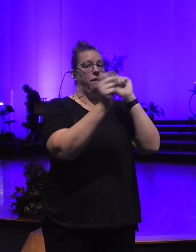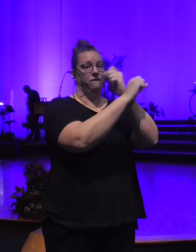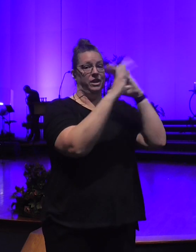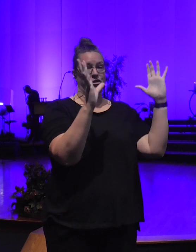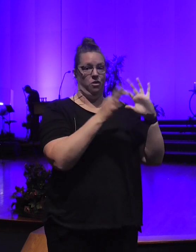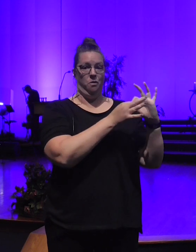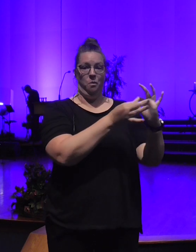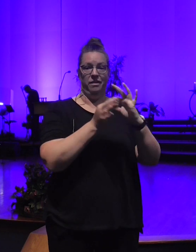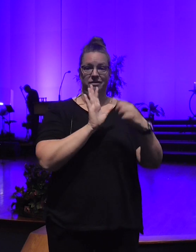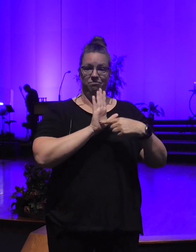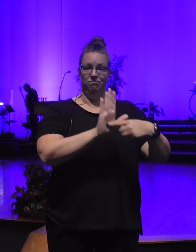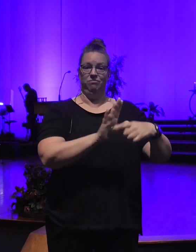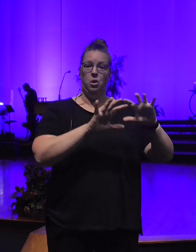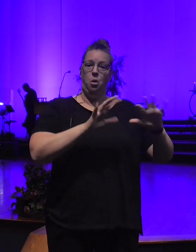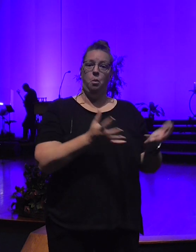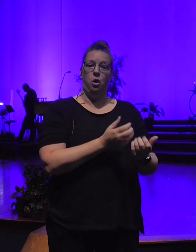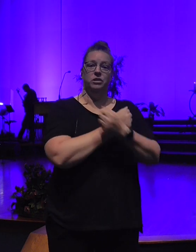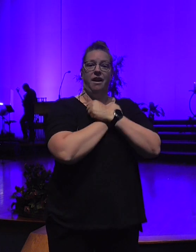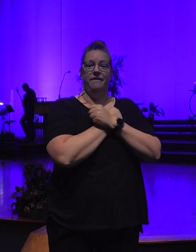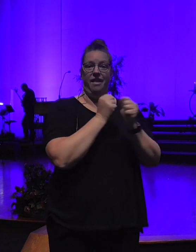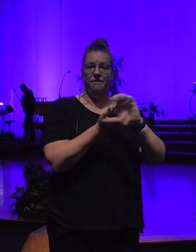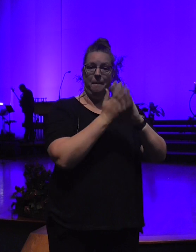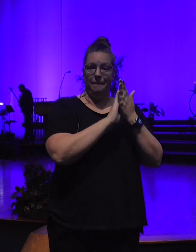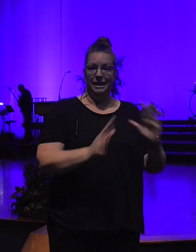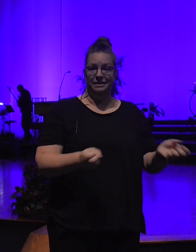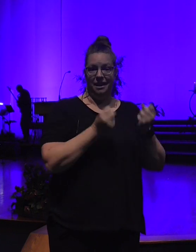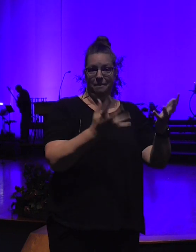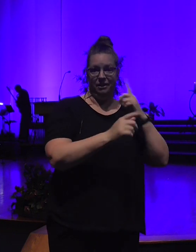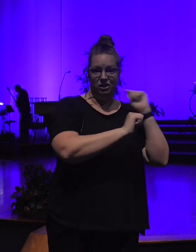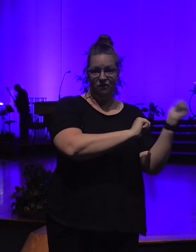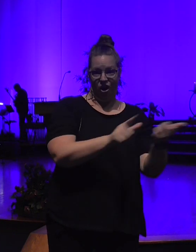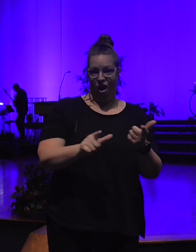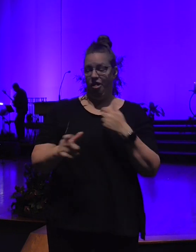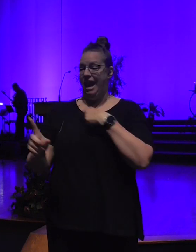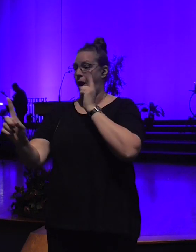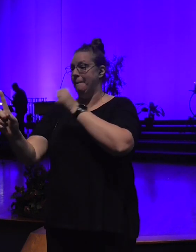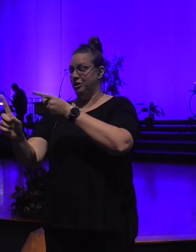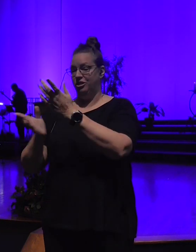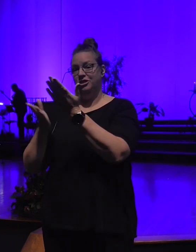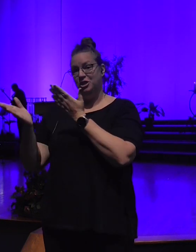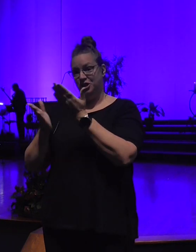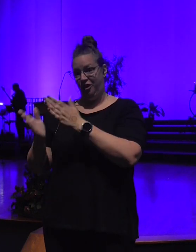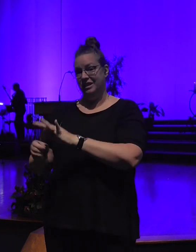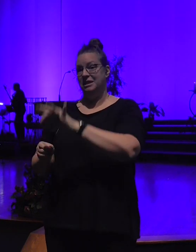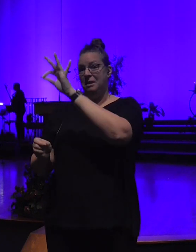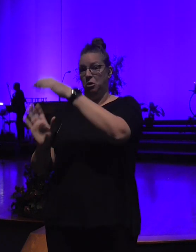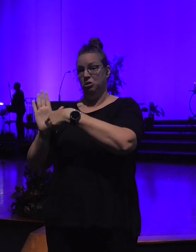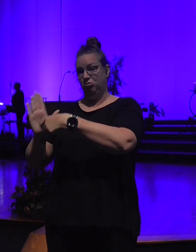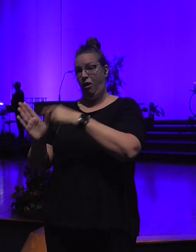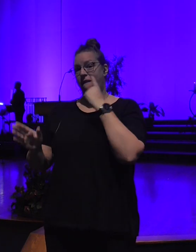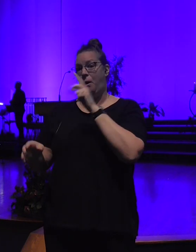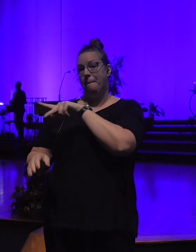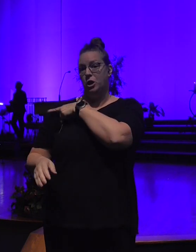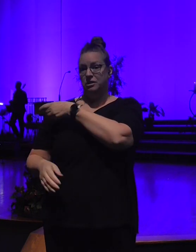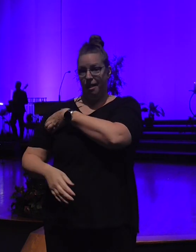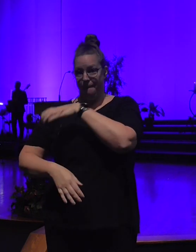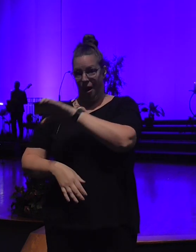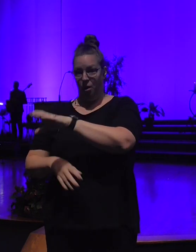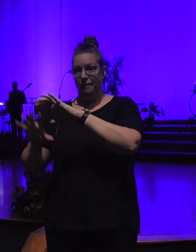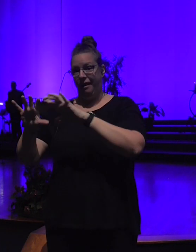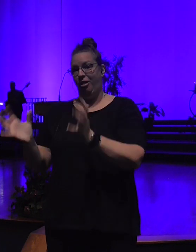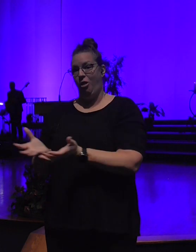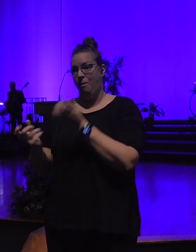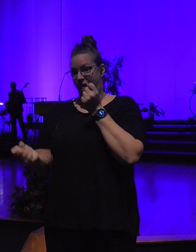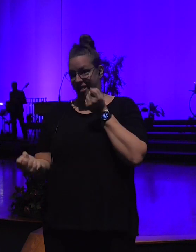oneness revealed, a world of love, peace, and abundance for all. And our mission, to serve as a spiritual beacon for personal empowerment and global